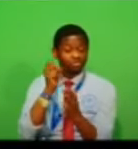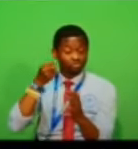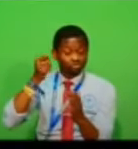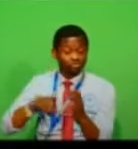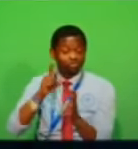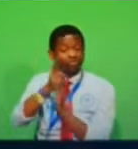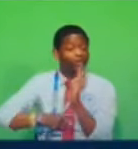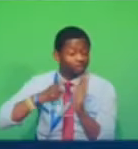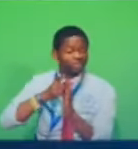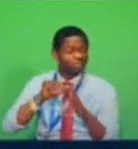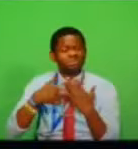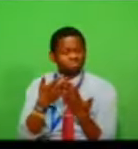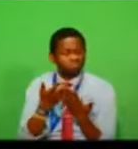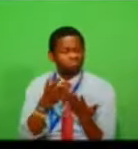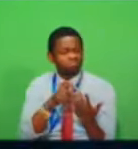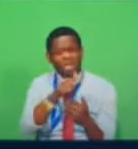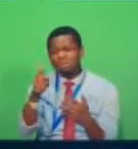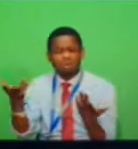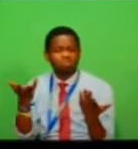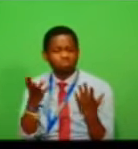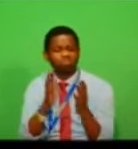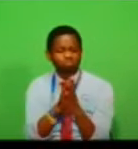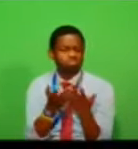So any of the panelists can start.